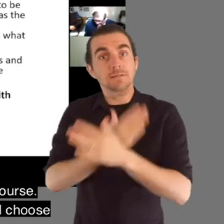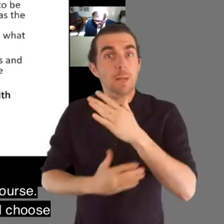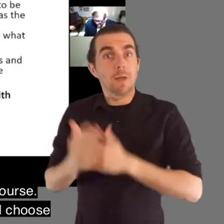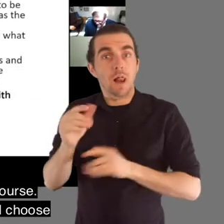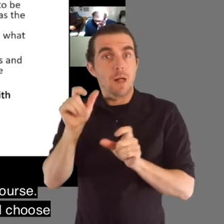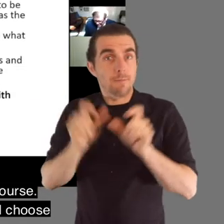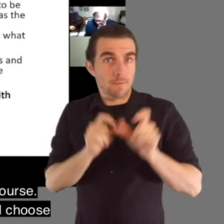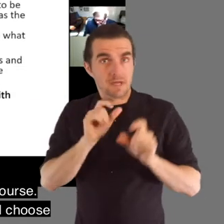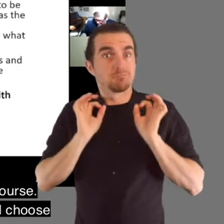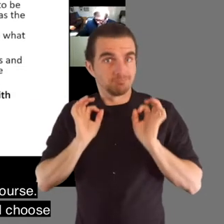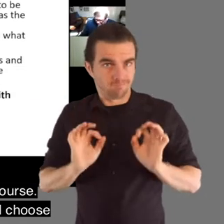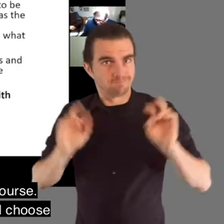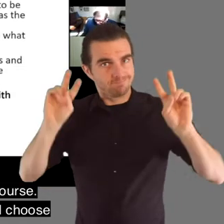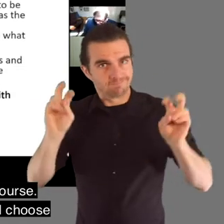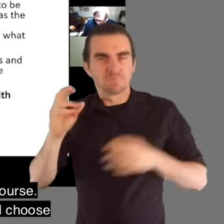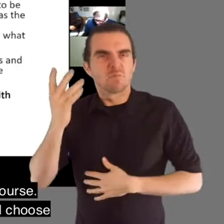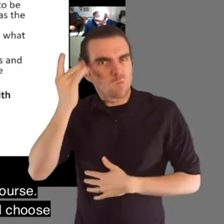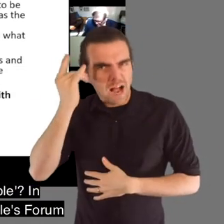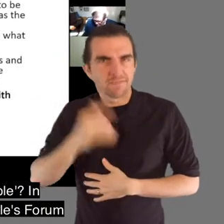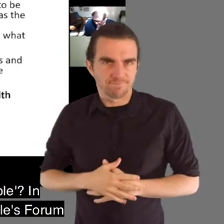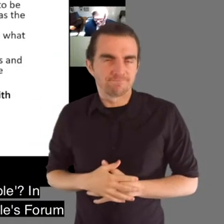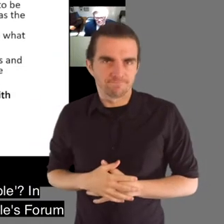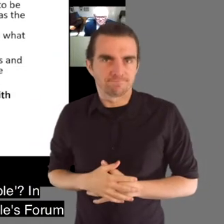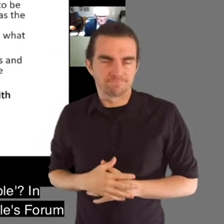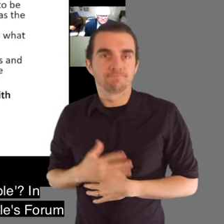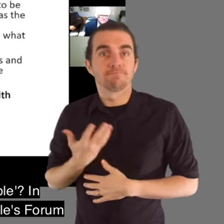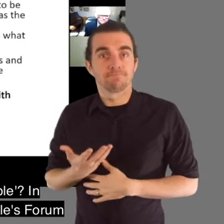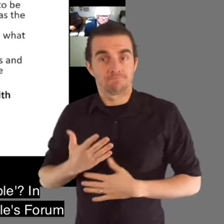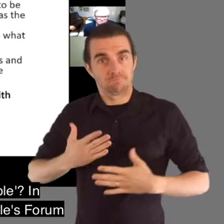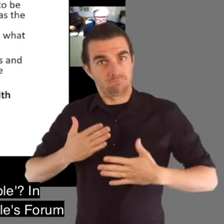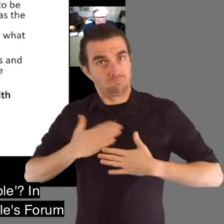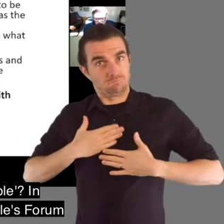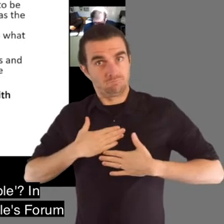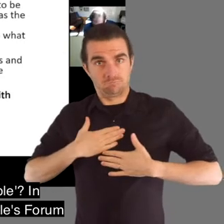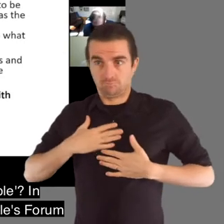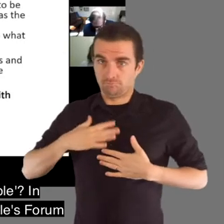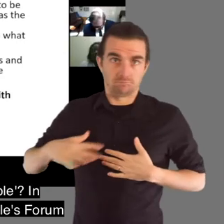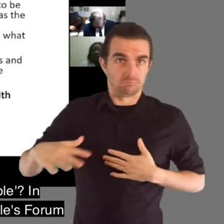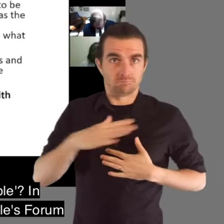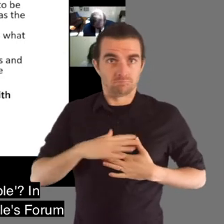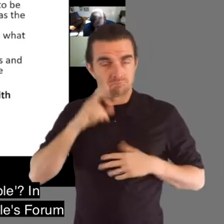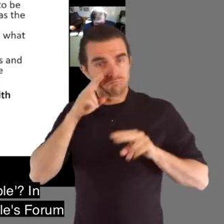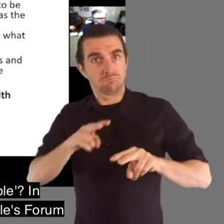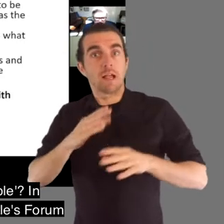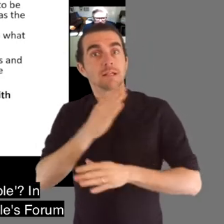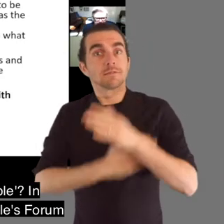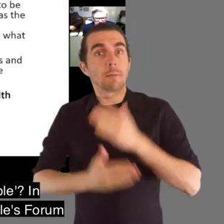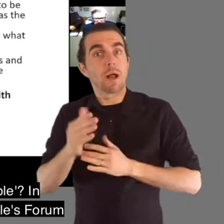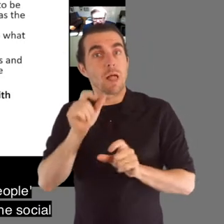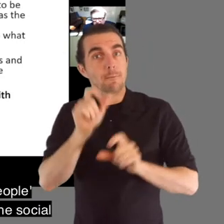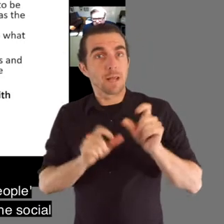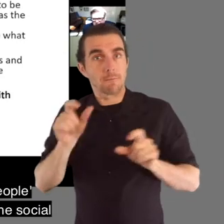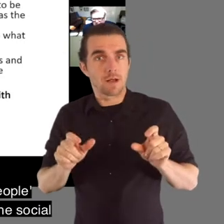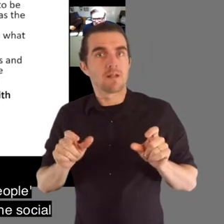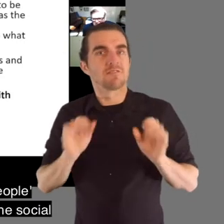course. Disabled people, why we still choose to call ourselves disabled people? In the Commonwealth Disabled People Forum,